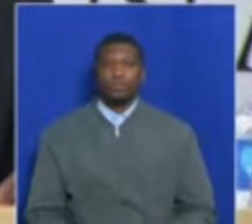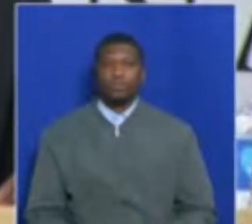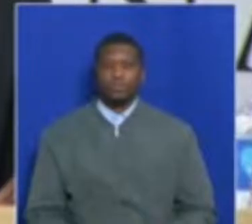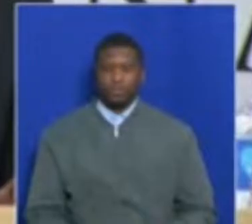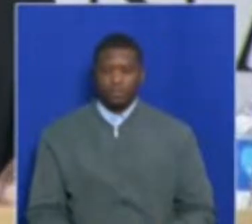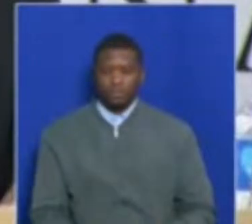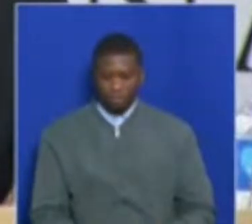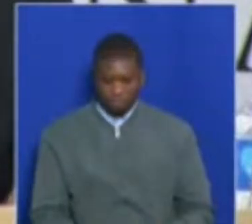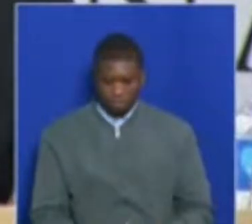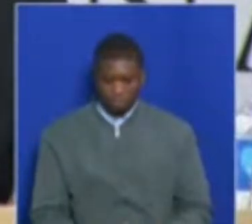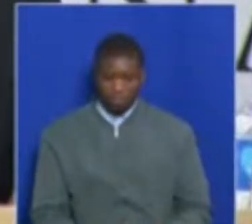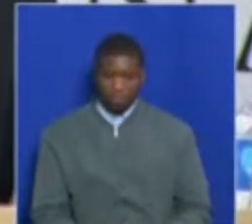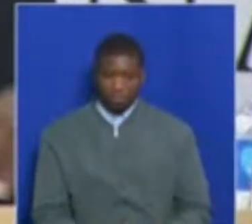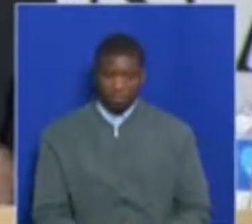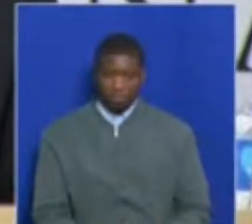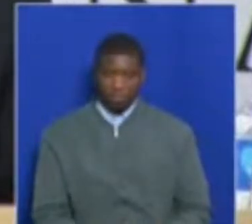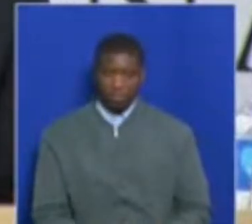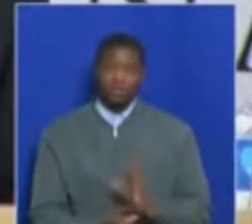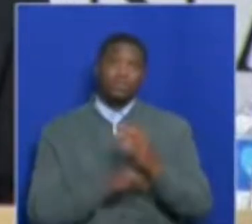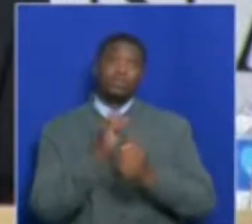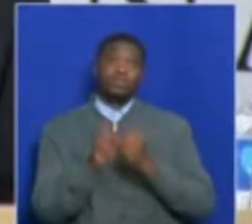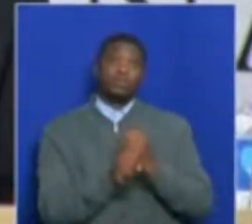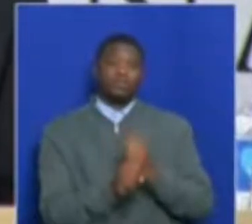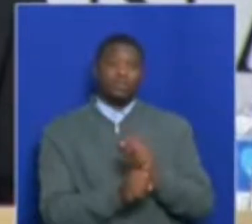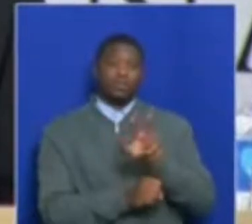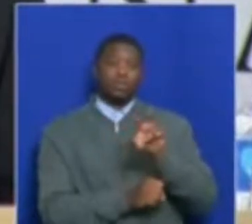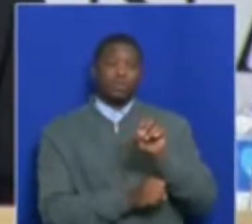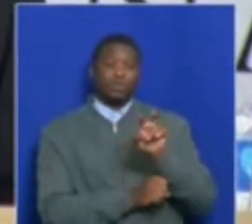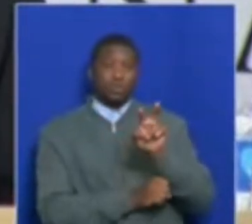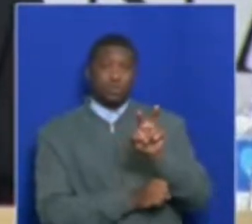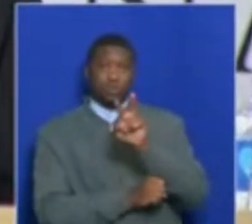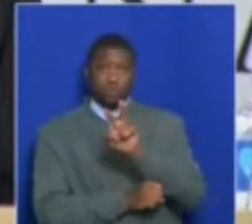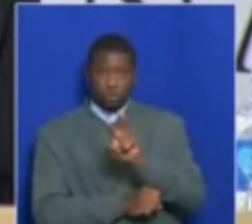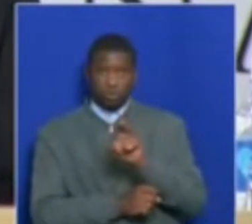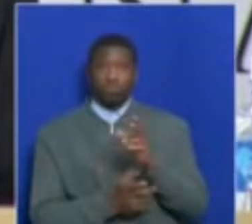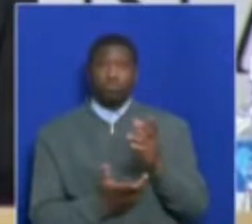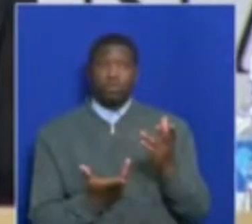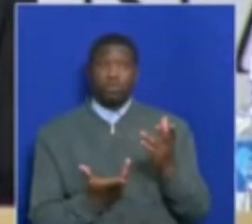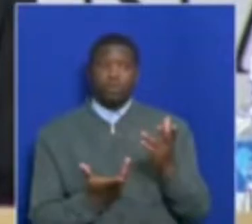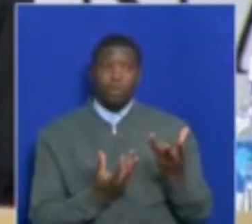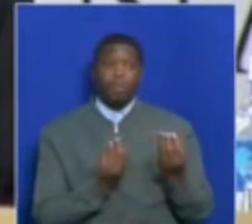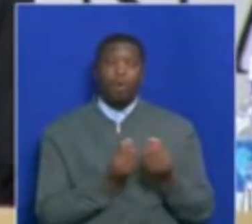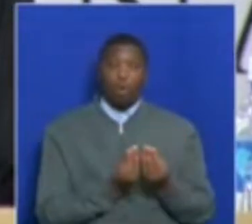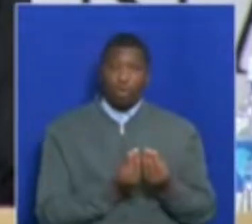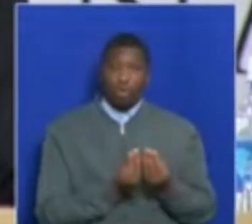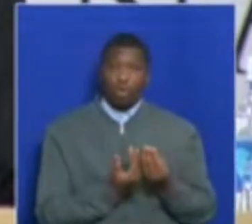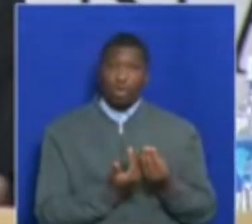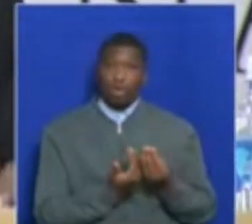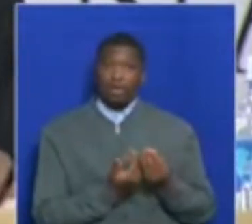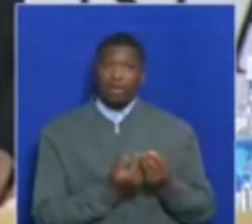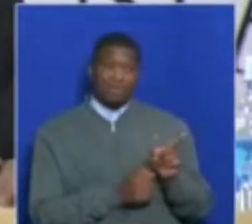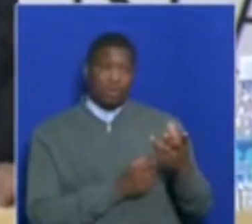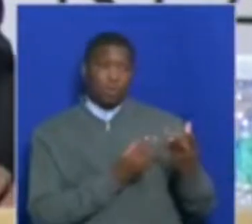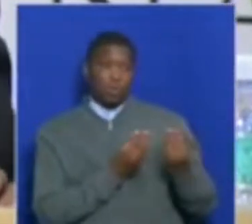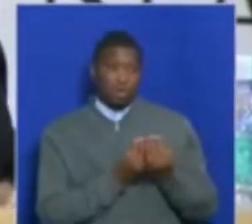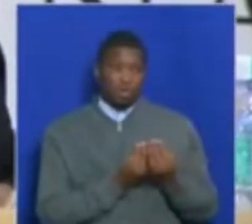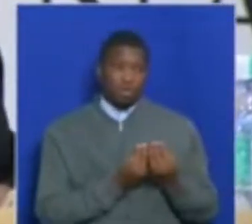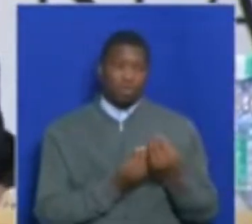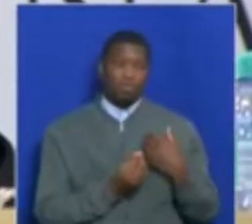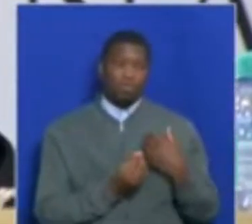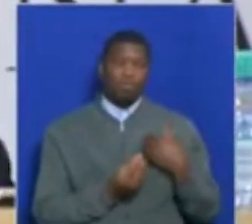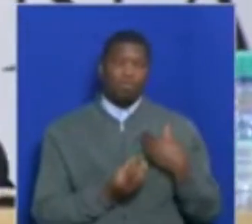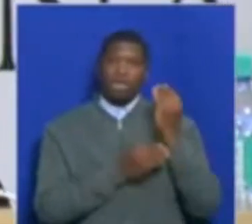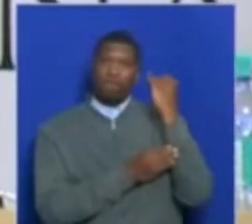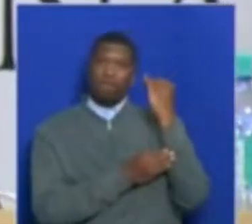During 2022, both Bevan and myself received information that there was an assassination contract put on